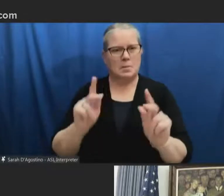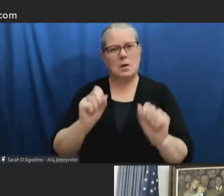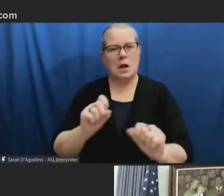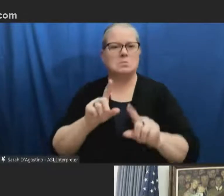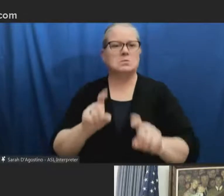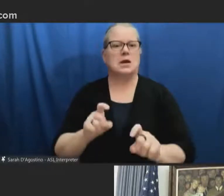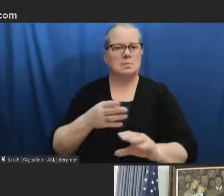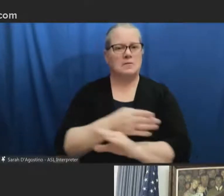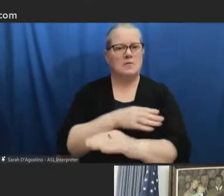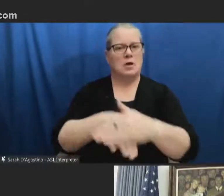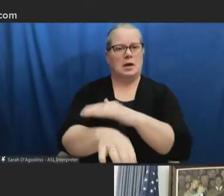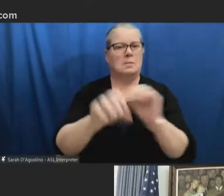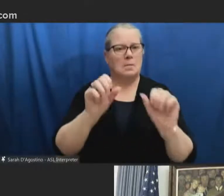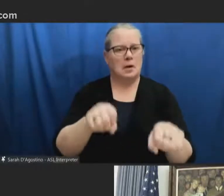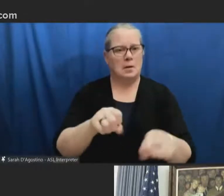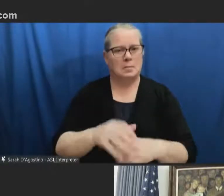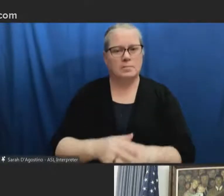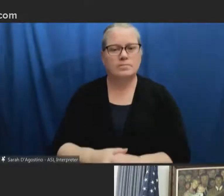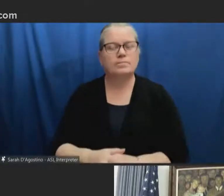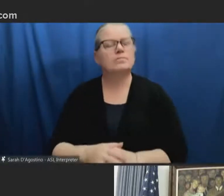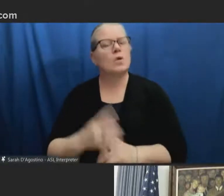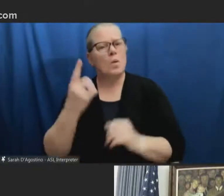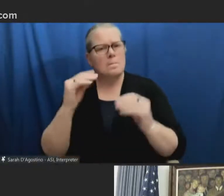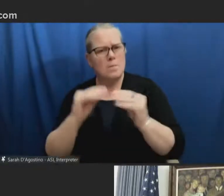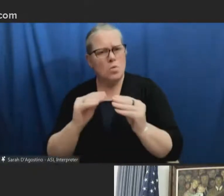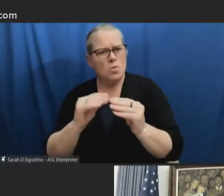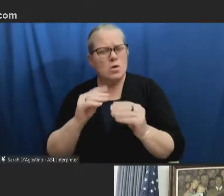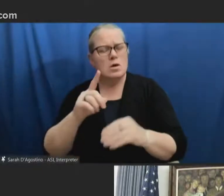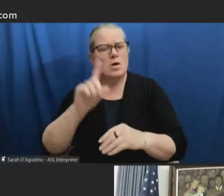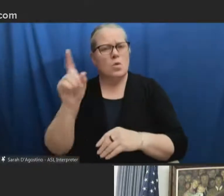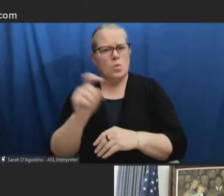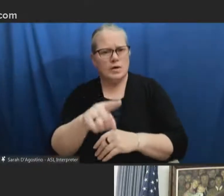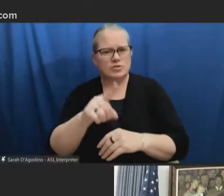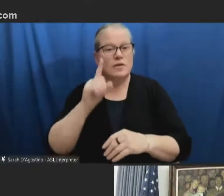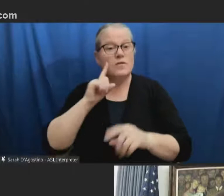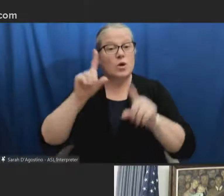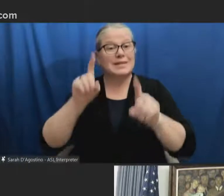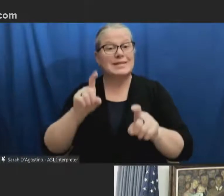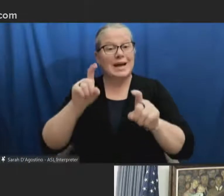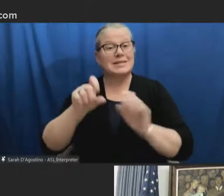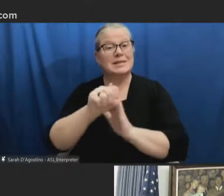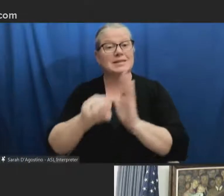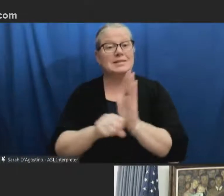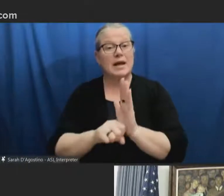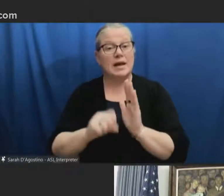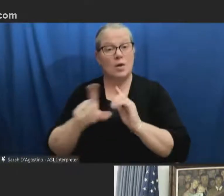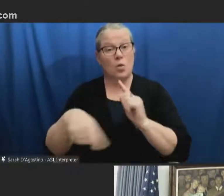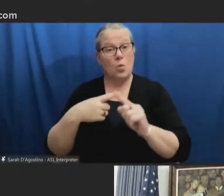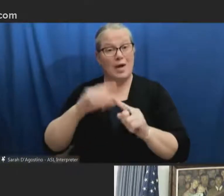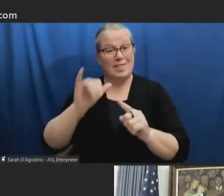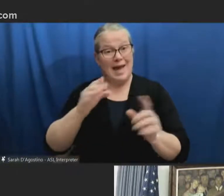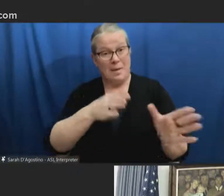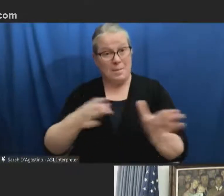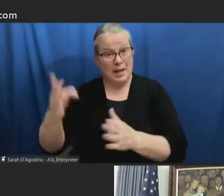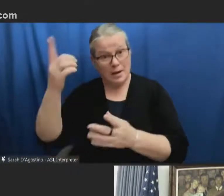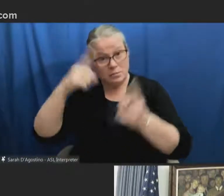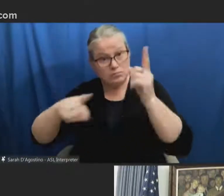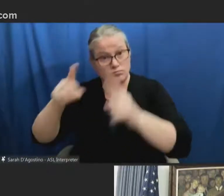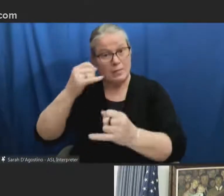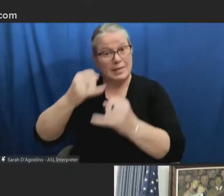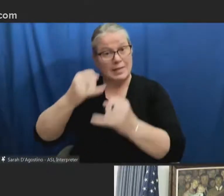an update on efforts to replace Sema-4 for testing capacity in the state when that arrangement ends at the end of the